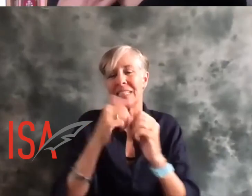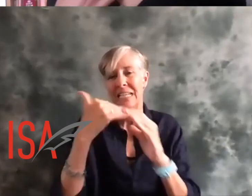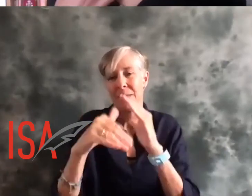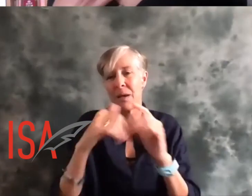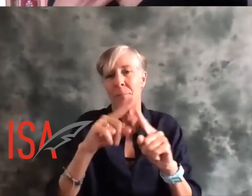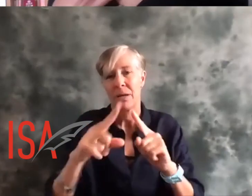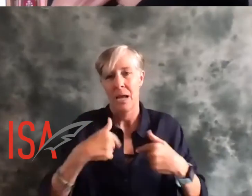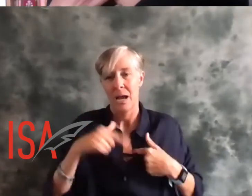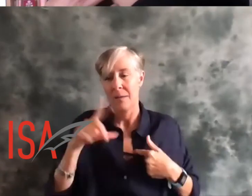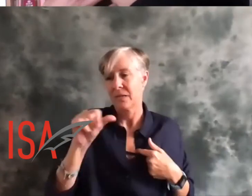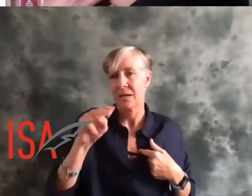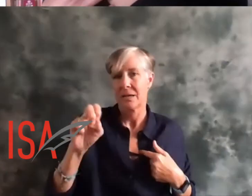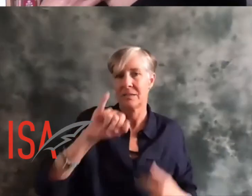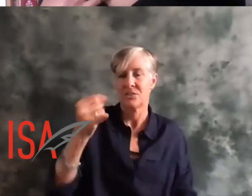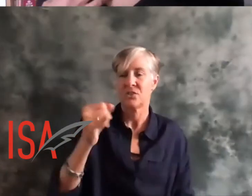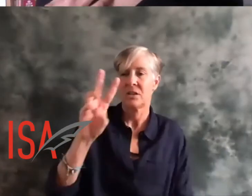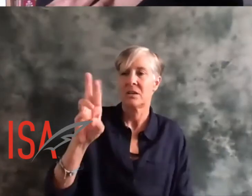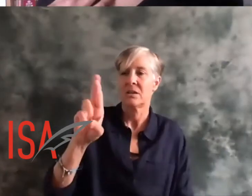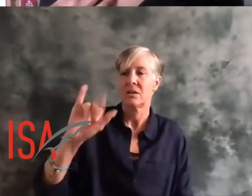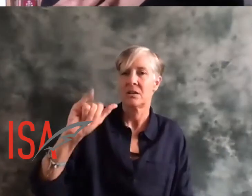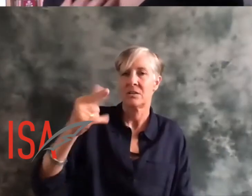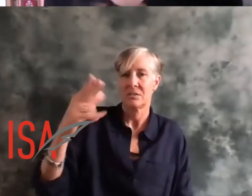I am Diane J Wright,